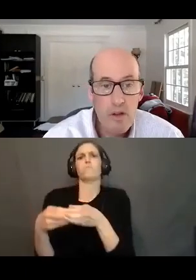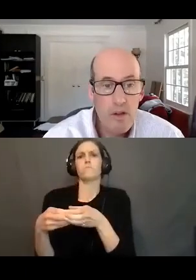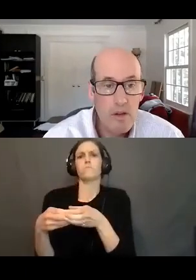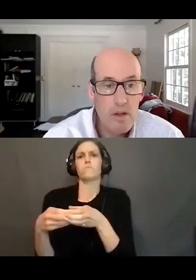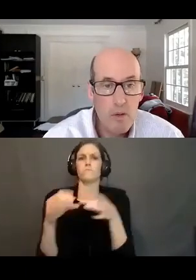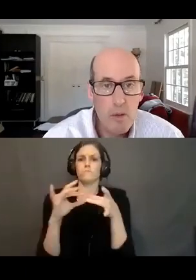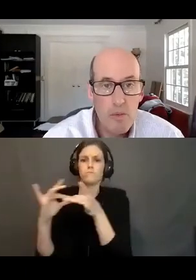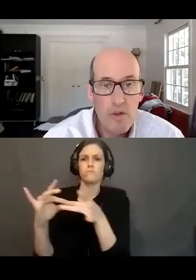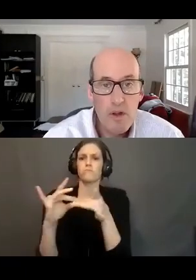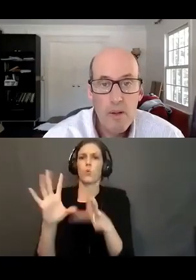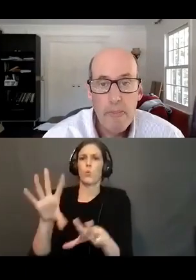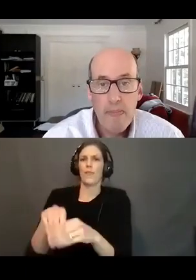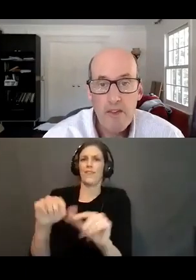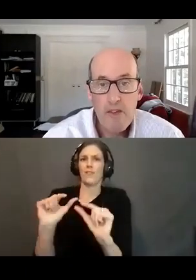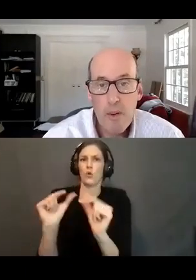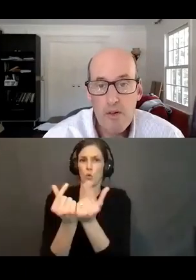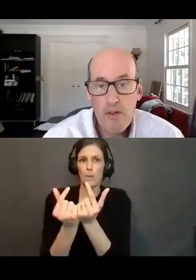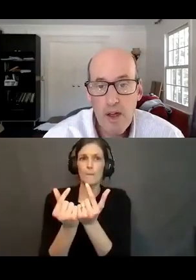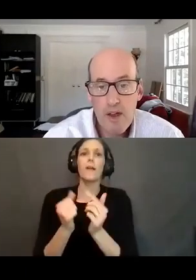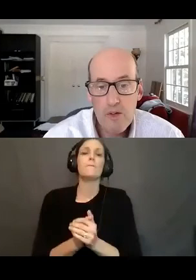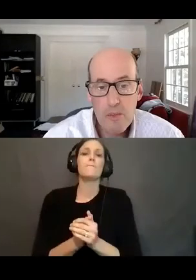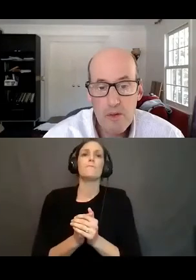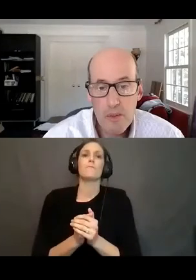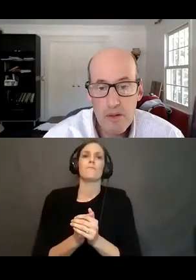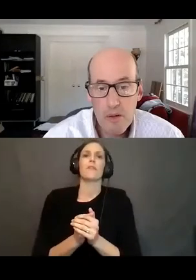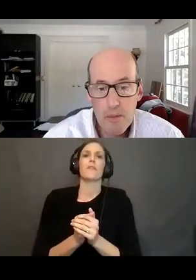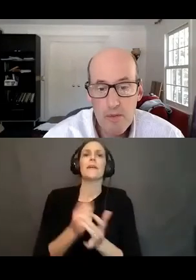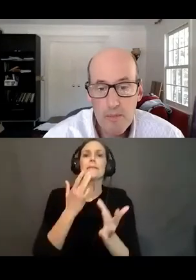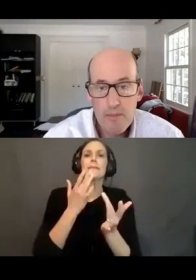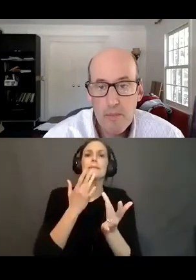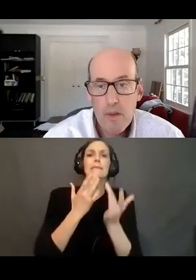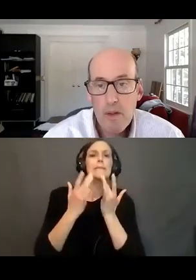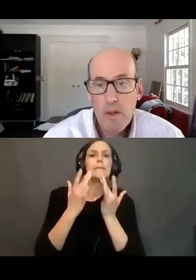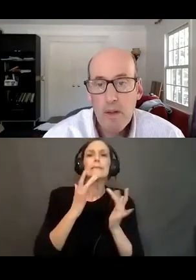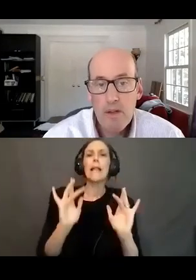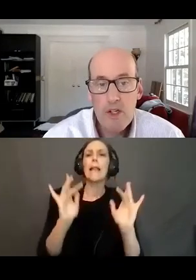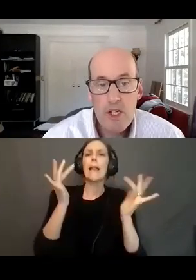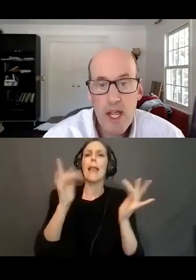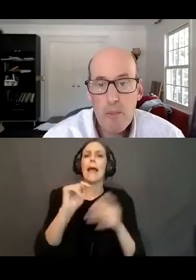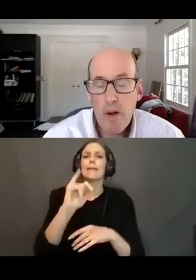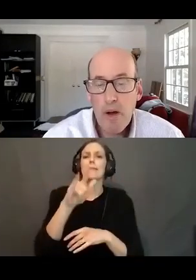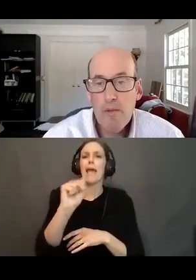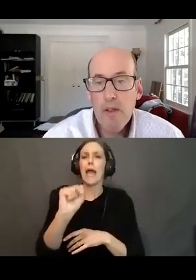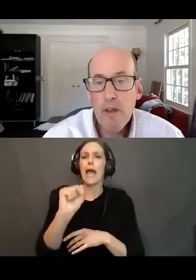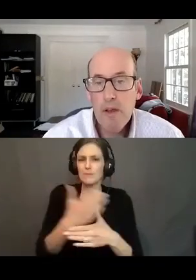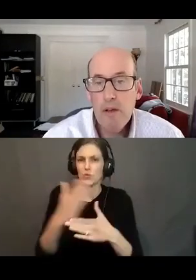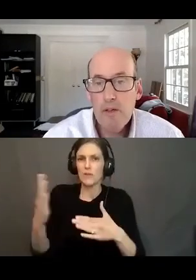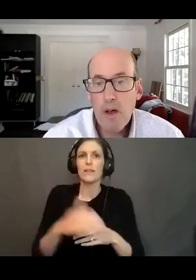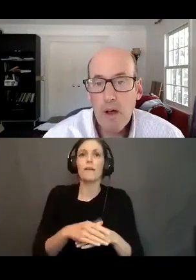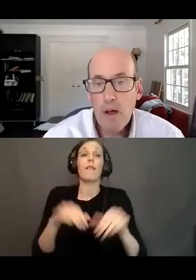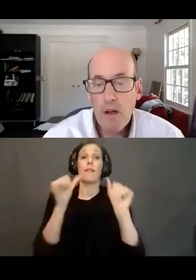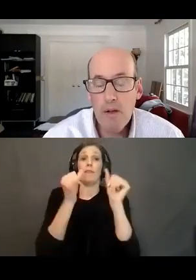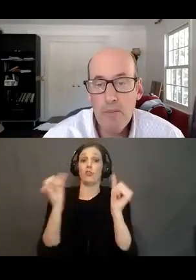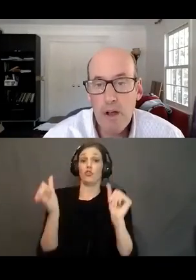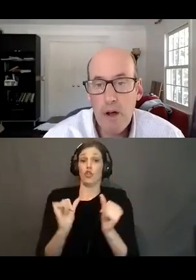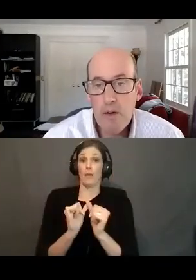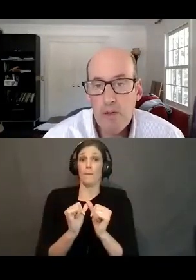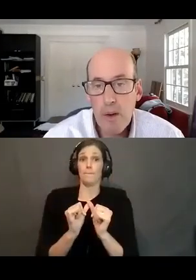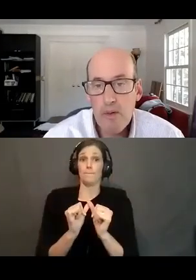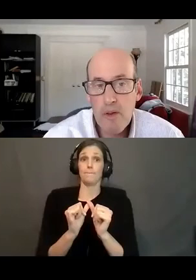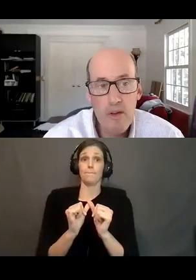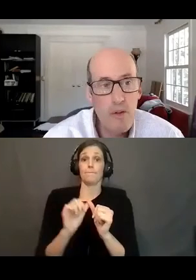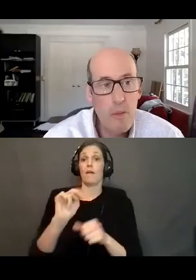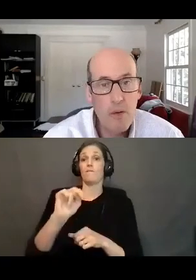within the groups and sparse ties between the groups. The shape of the